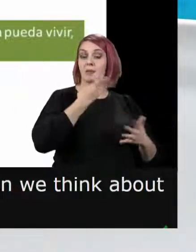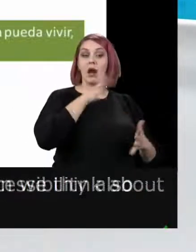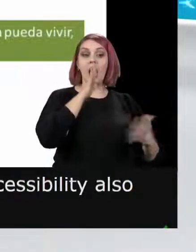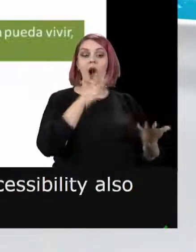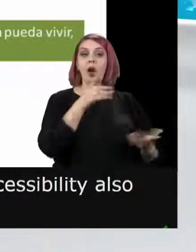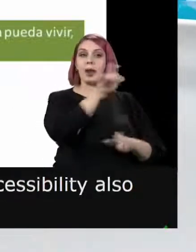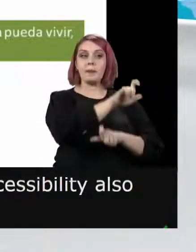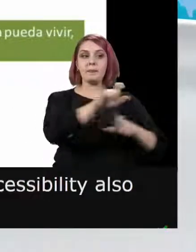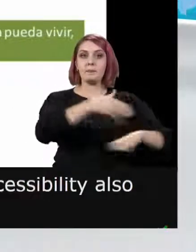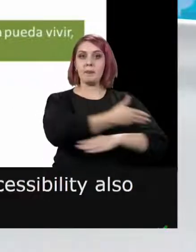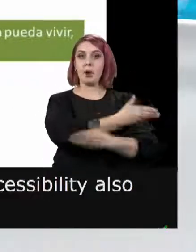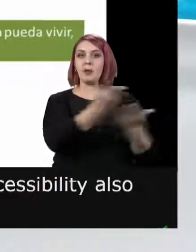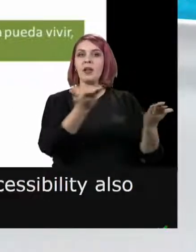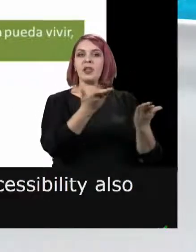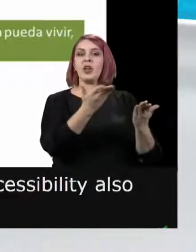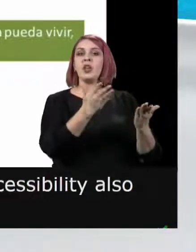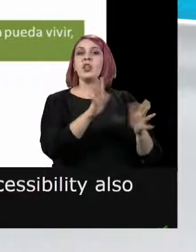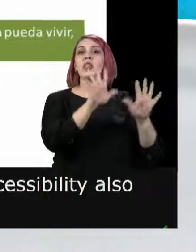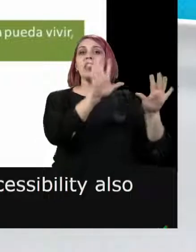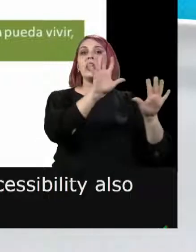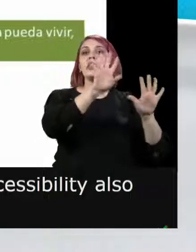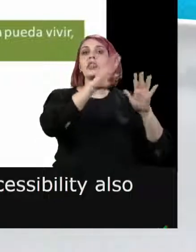for example. In our population now,